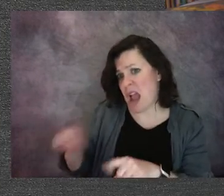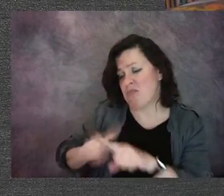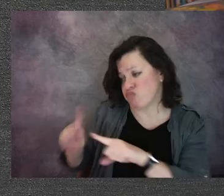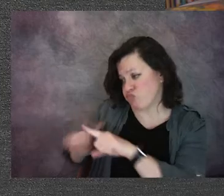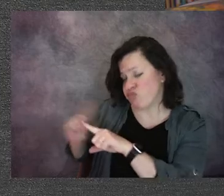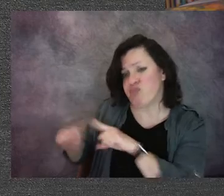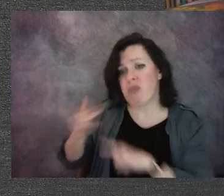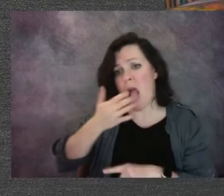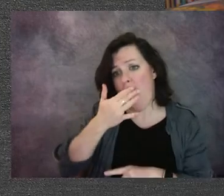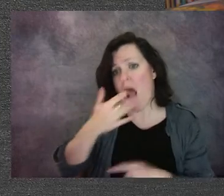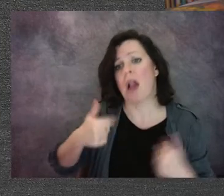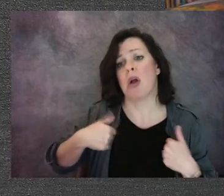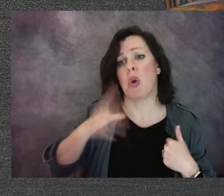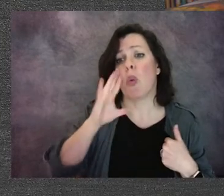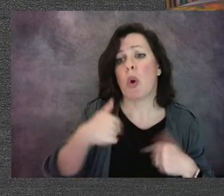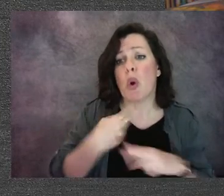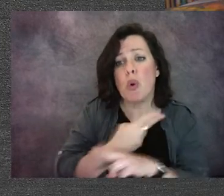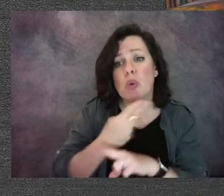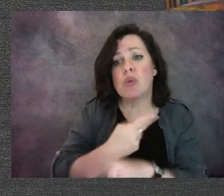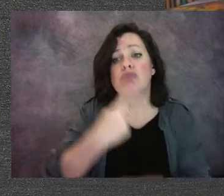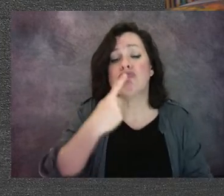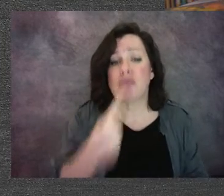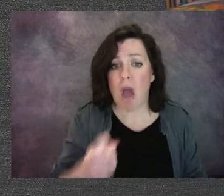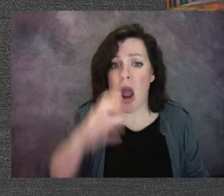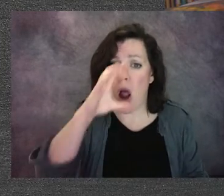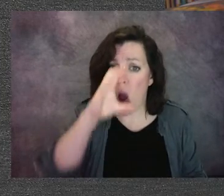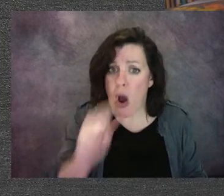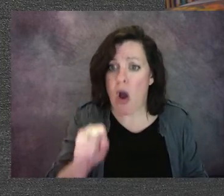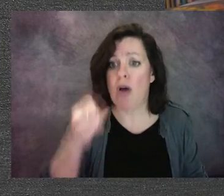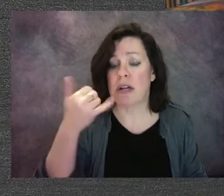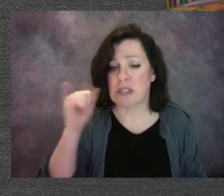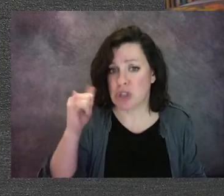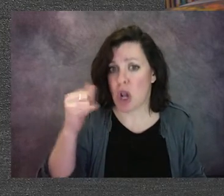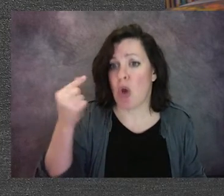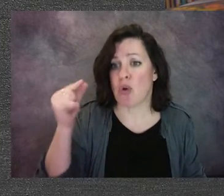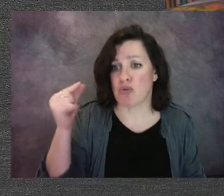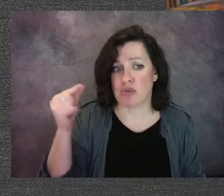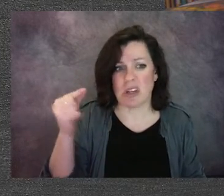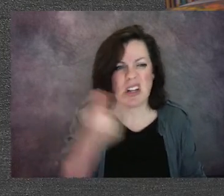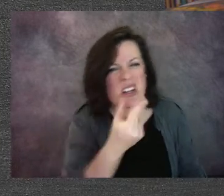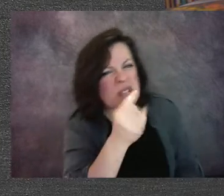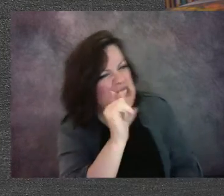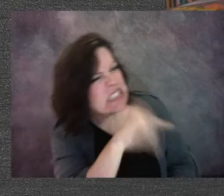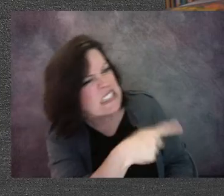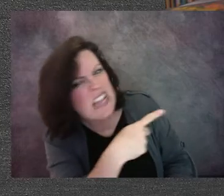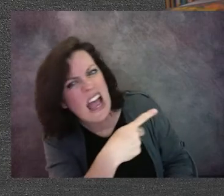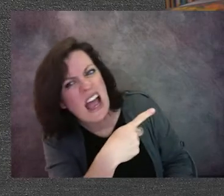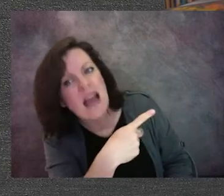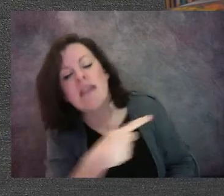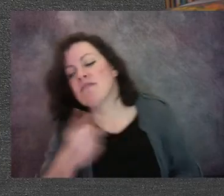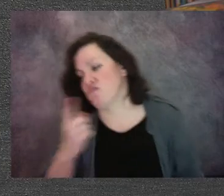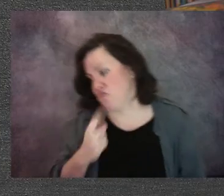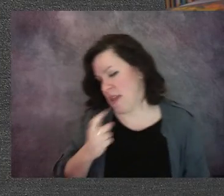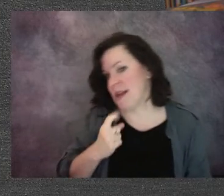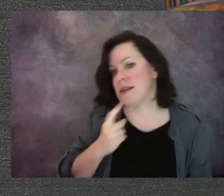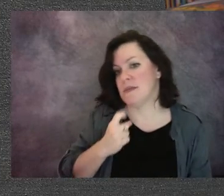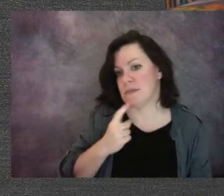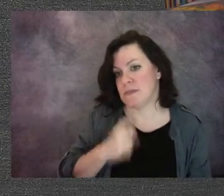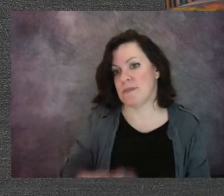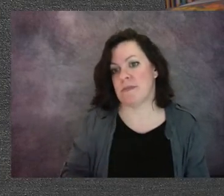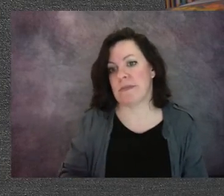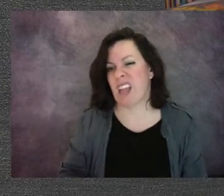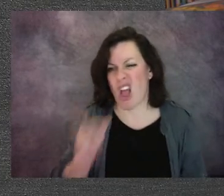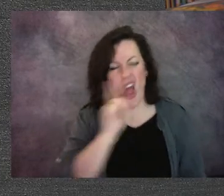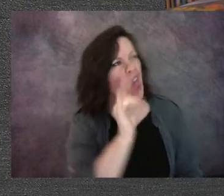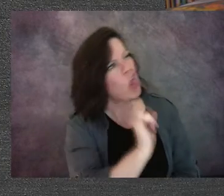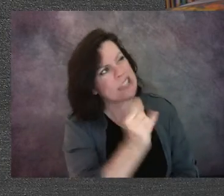this one, you can see I colored red and orange and yellow, and I even got a little green in there. But what's this color?